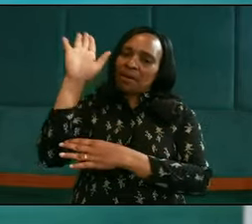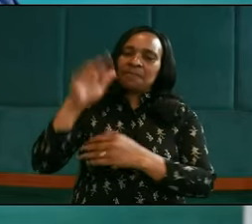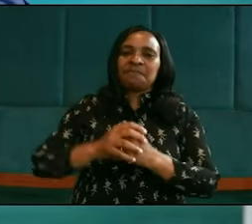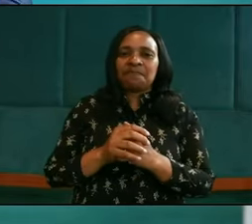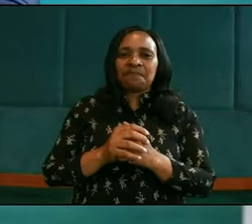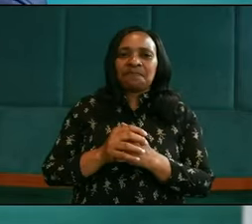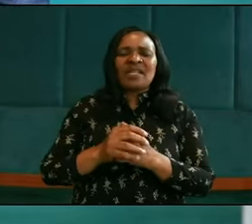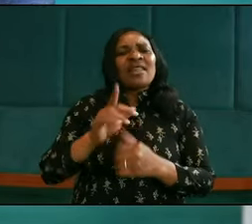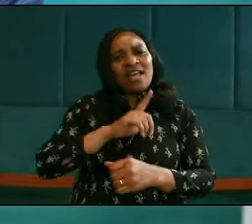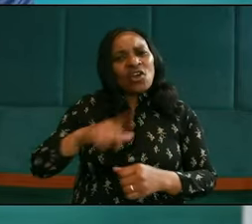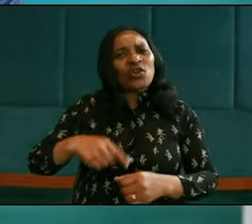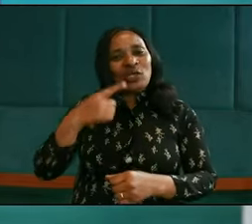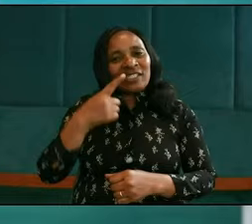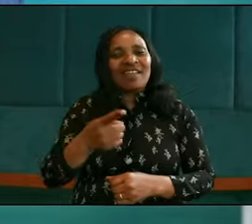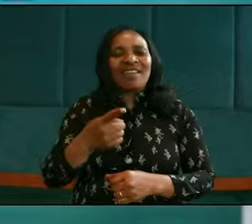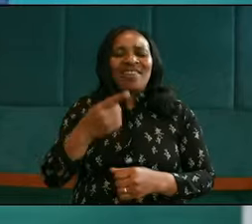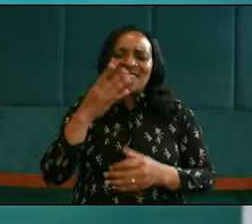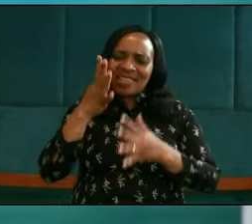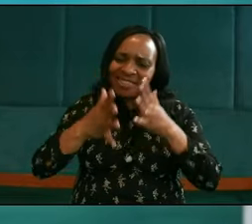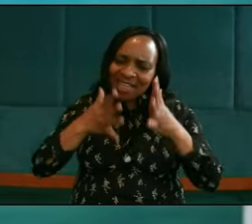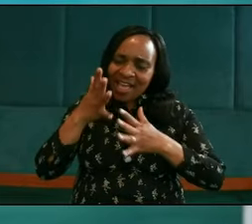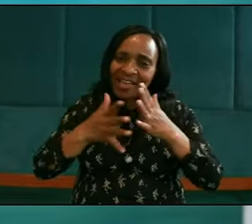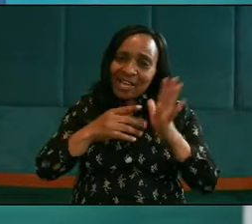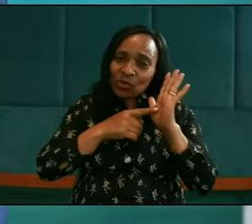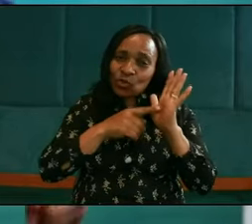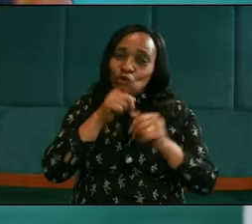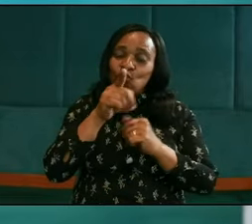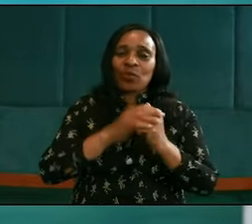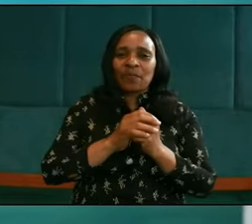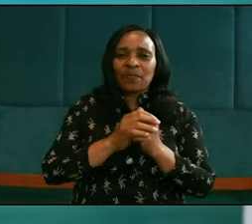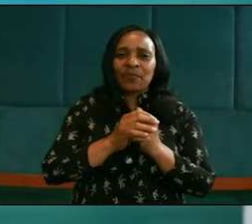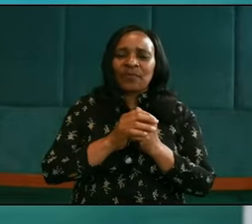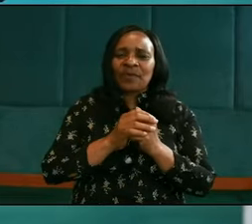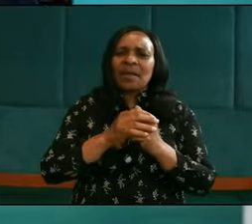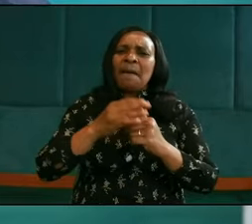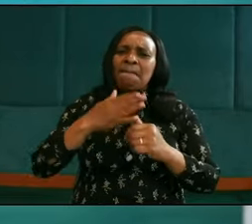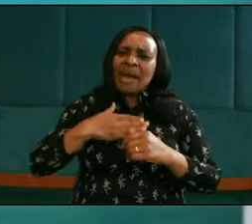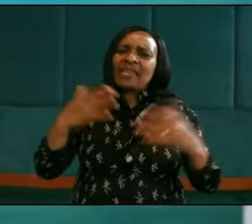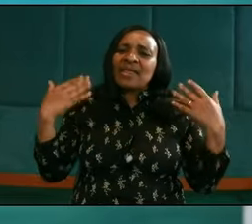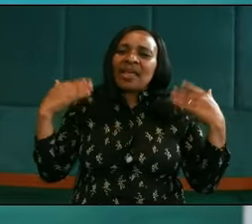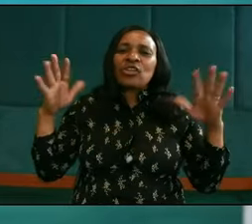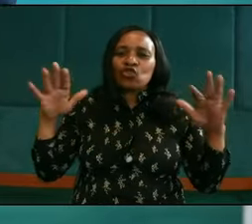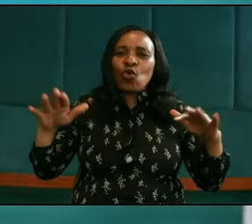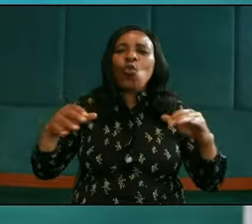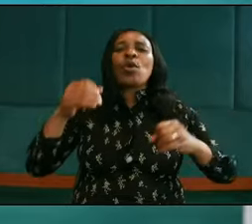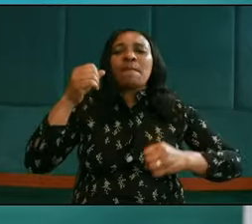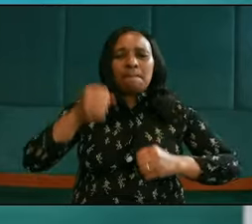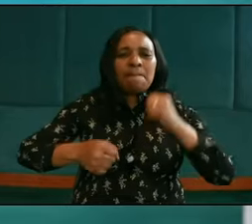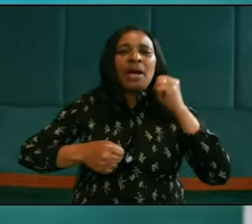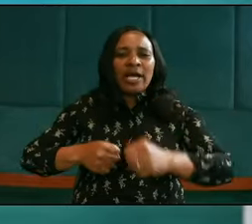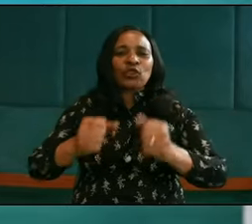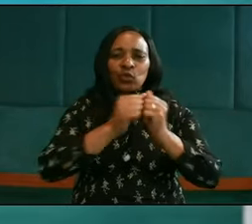telling him, the sign that I will show you is that my angels will march with